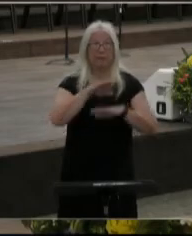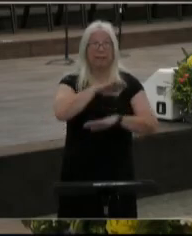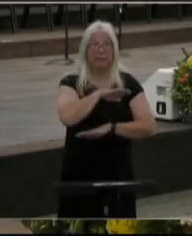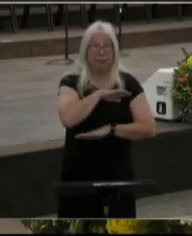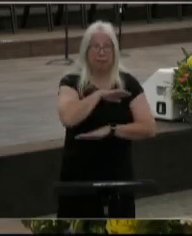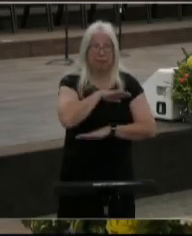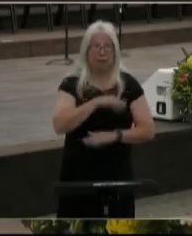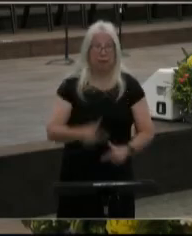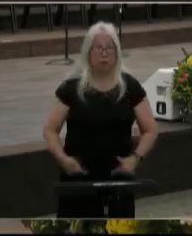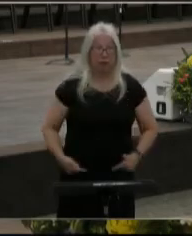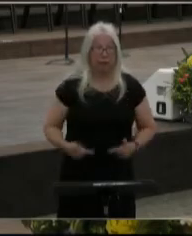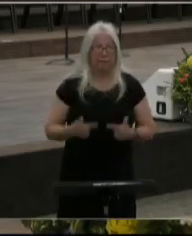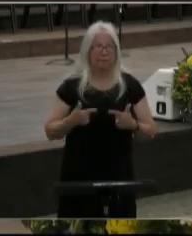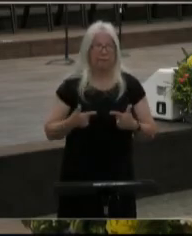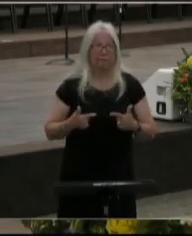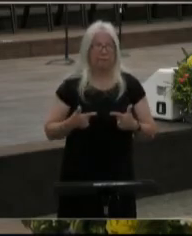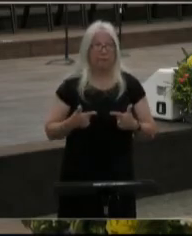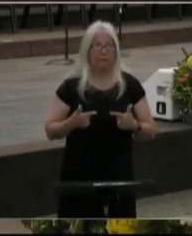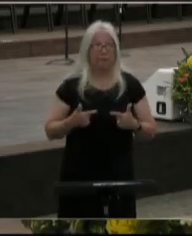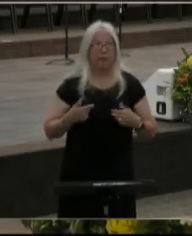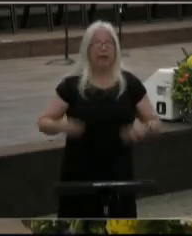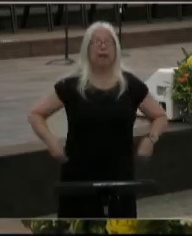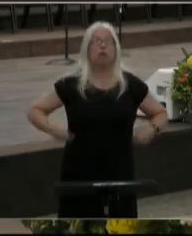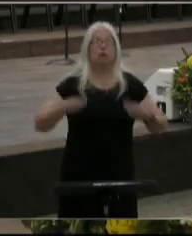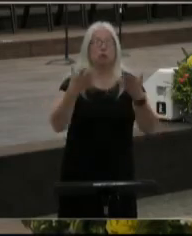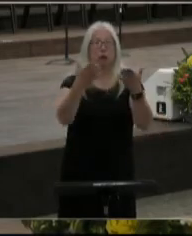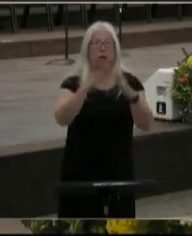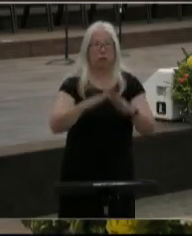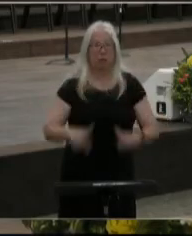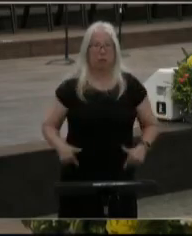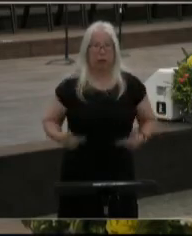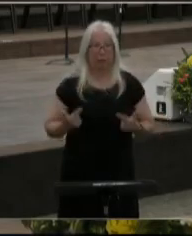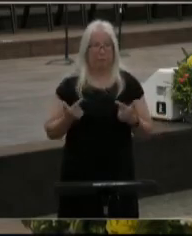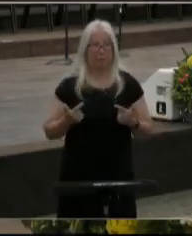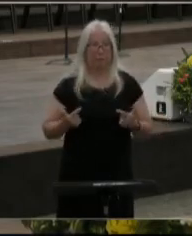contentment in your life, and generosity in your life.